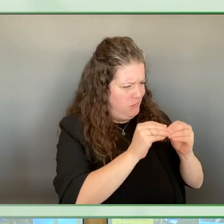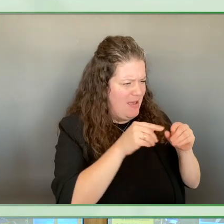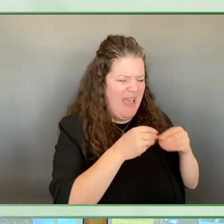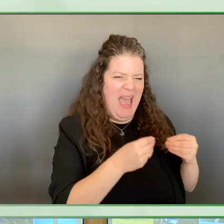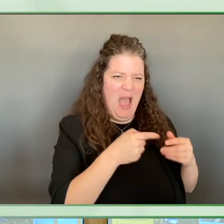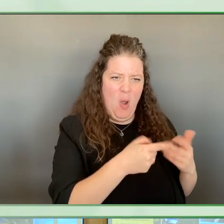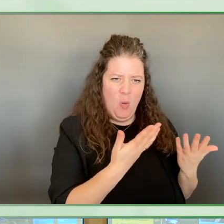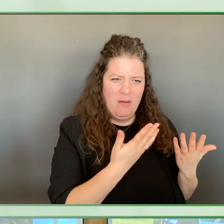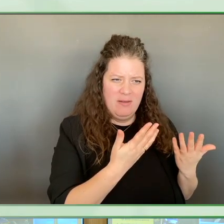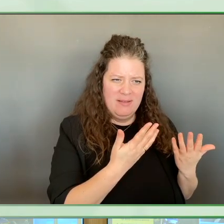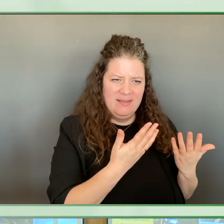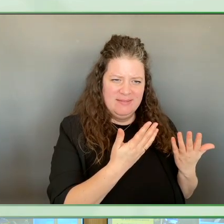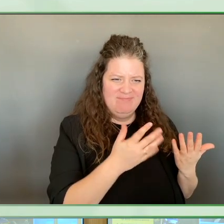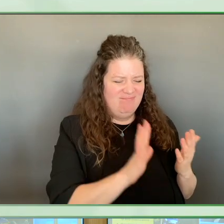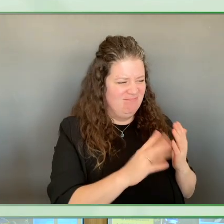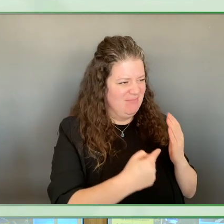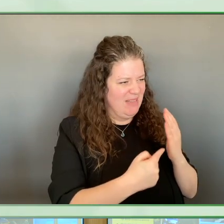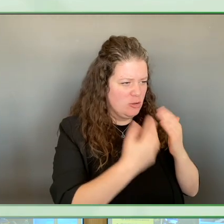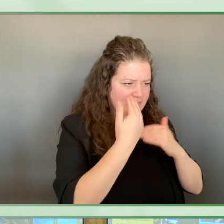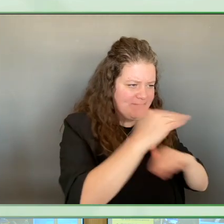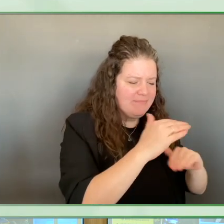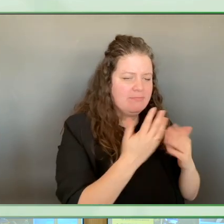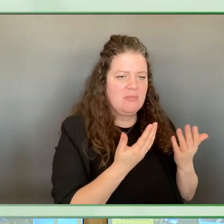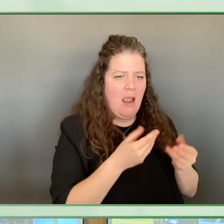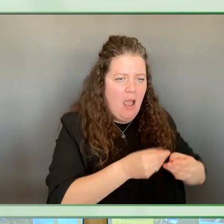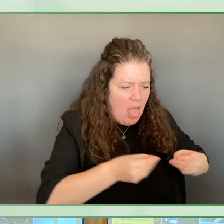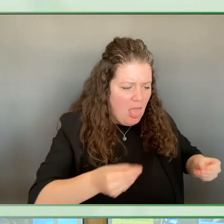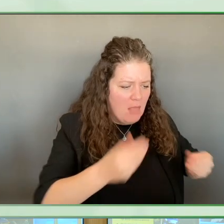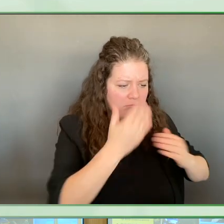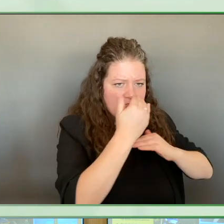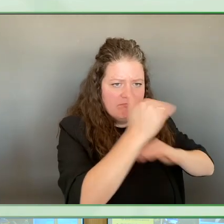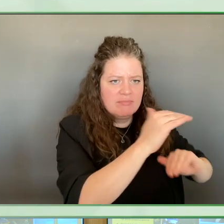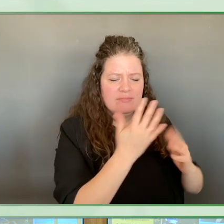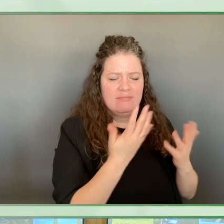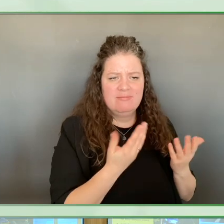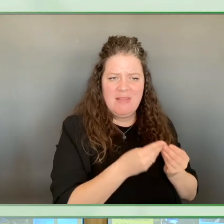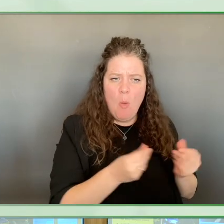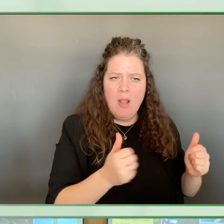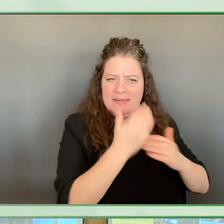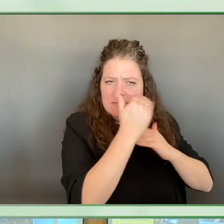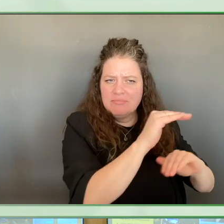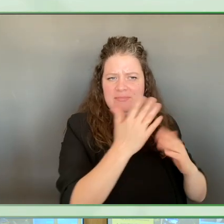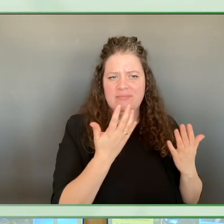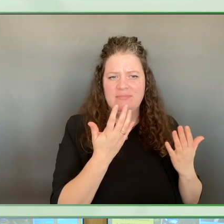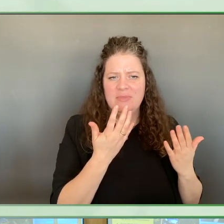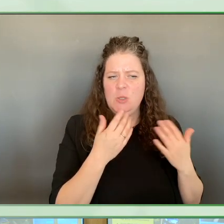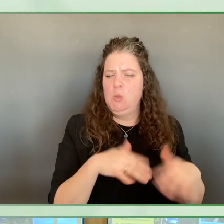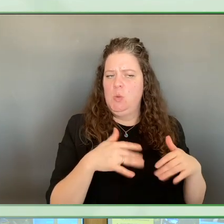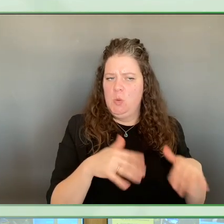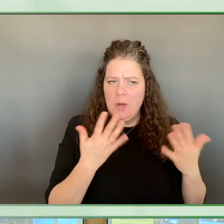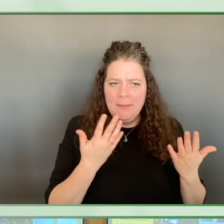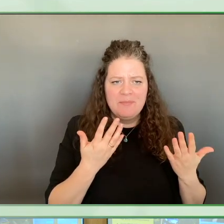technological and material means that they have and have access to, which is very limiting. And to a